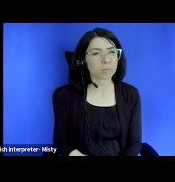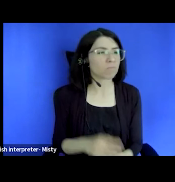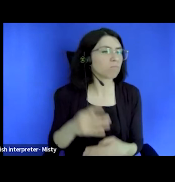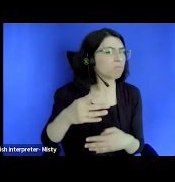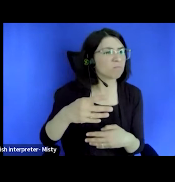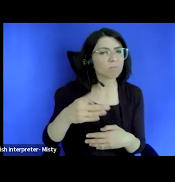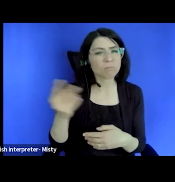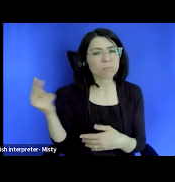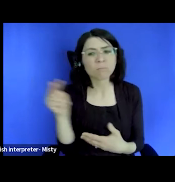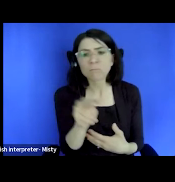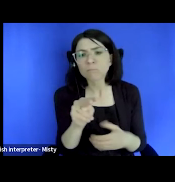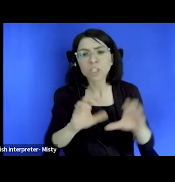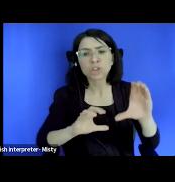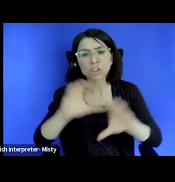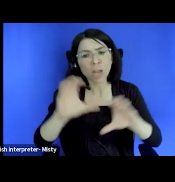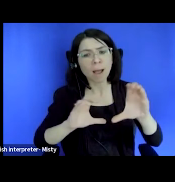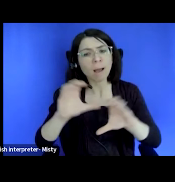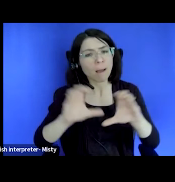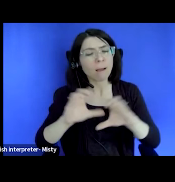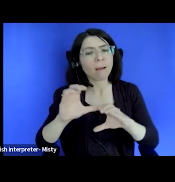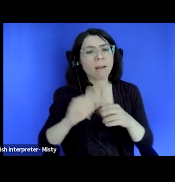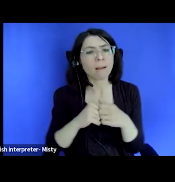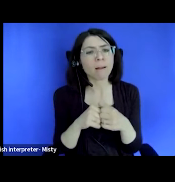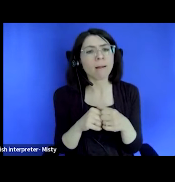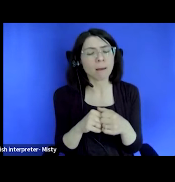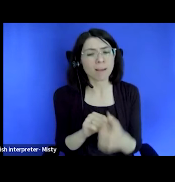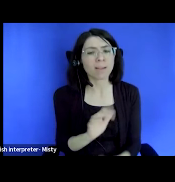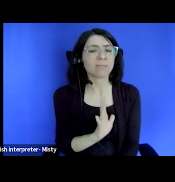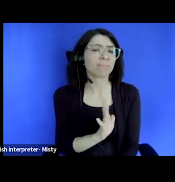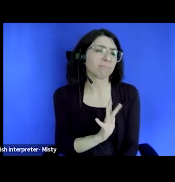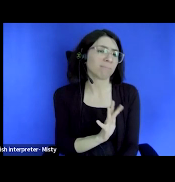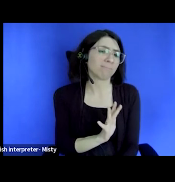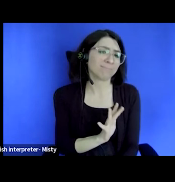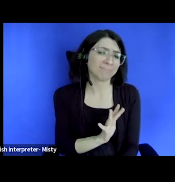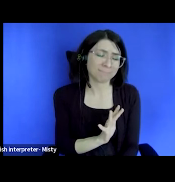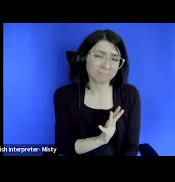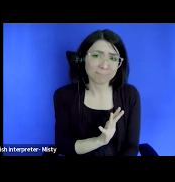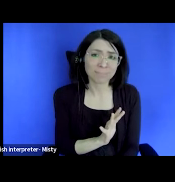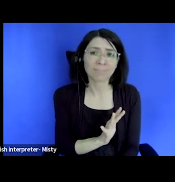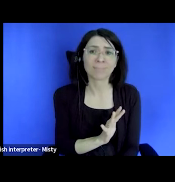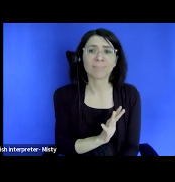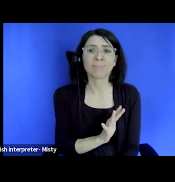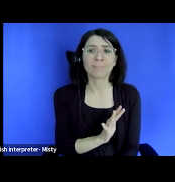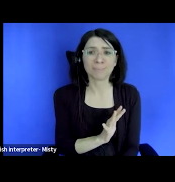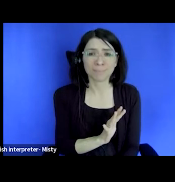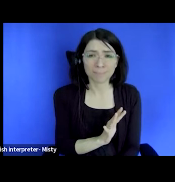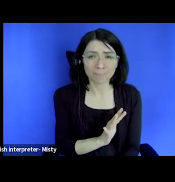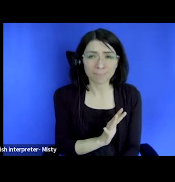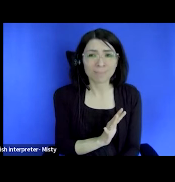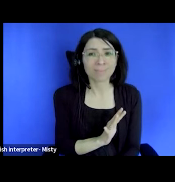at the chat. I'm really excited to see that here, I'm seeing some